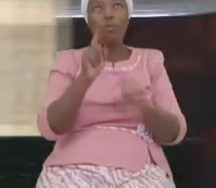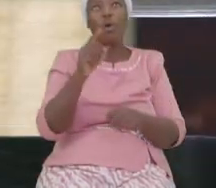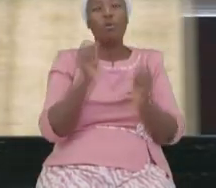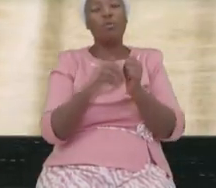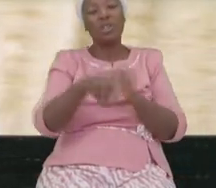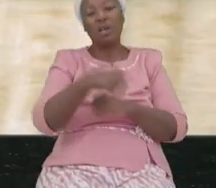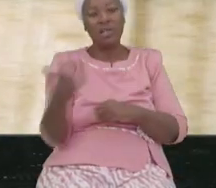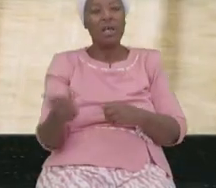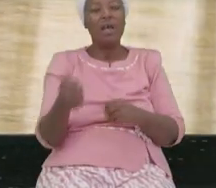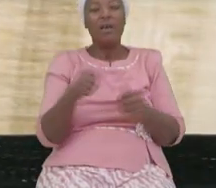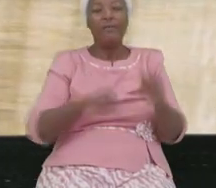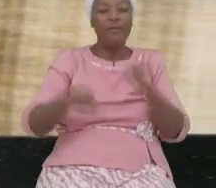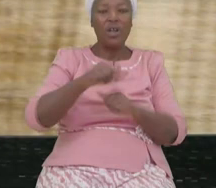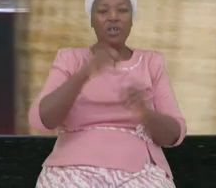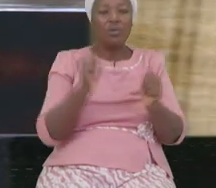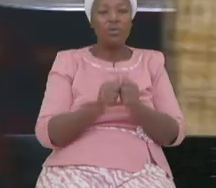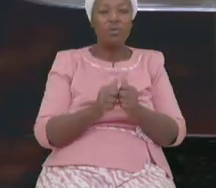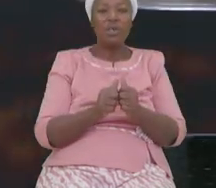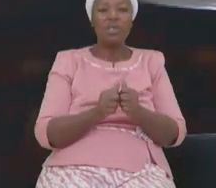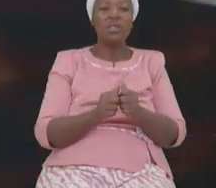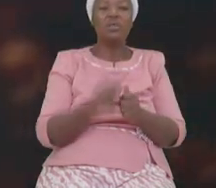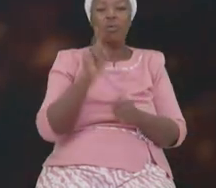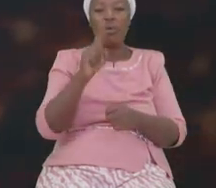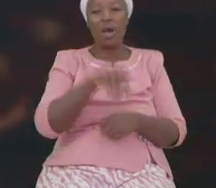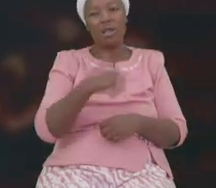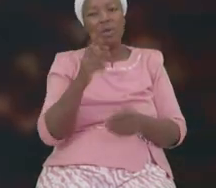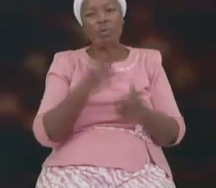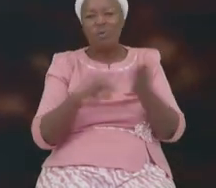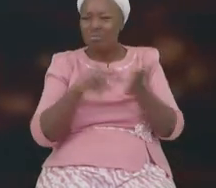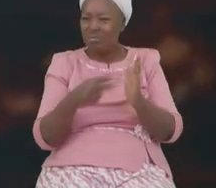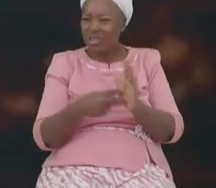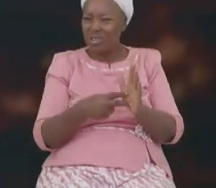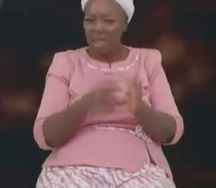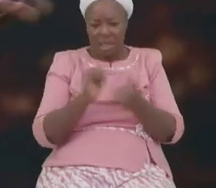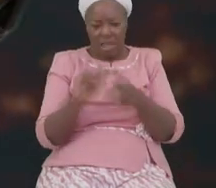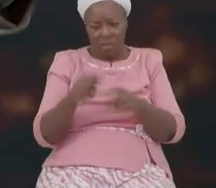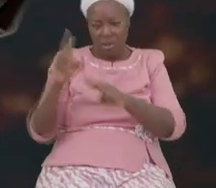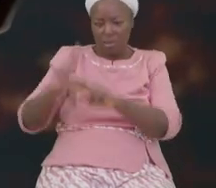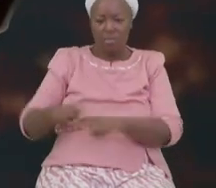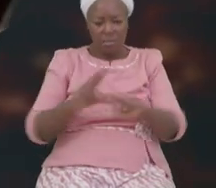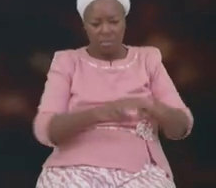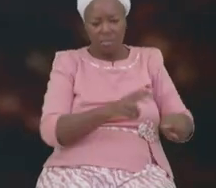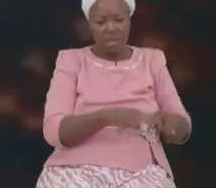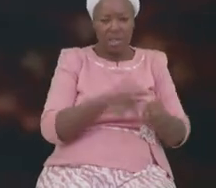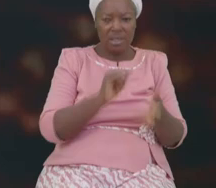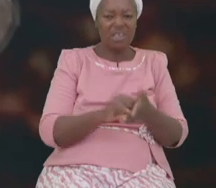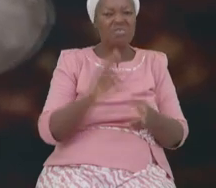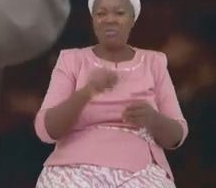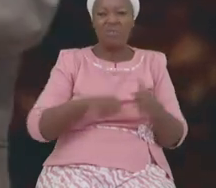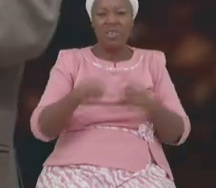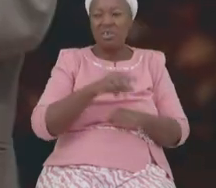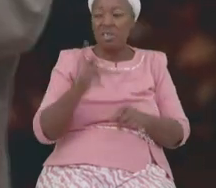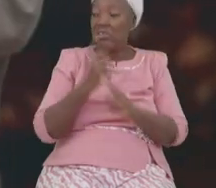another. Fellowship with one another. What does that mean? Like we're sitting down, there's no fellowship, and just